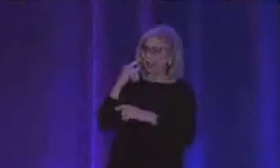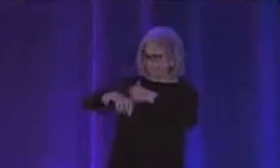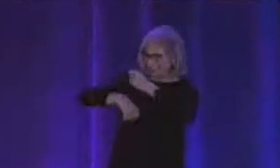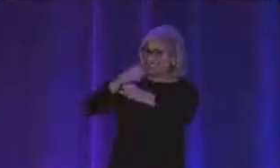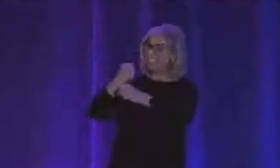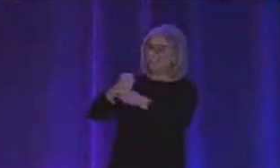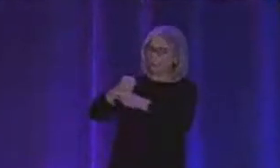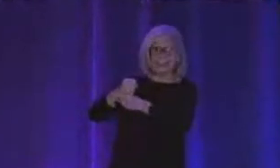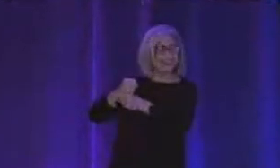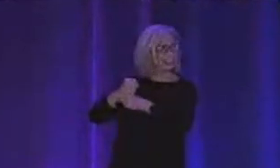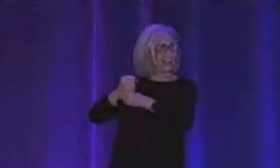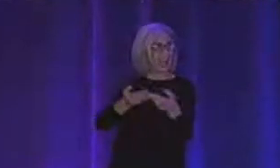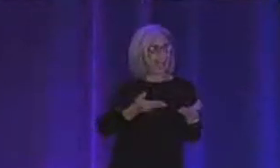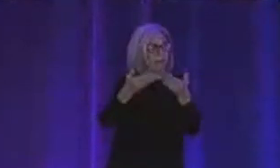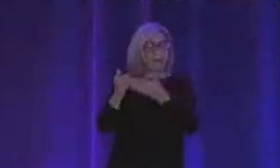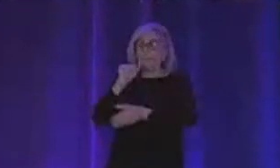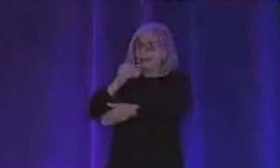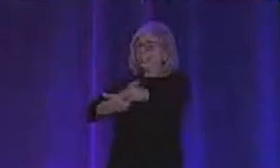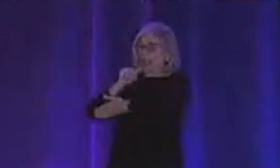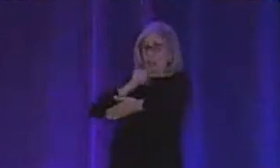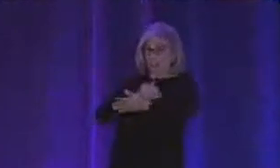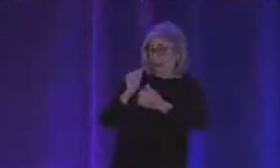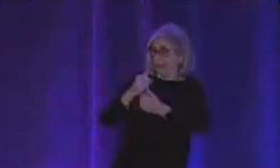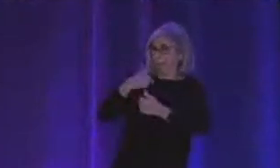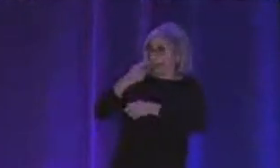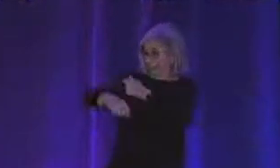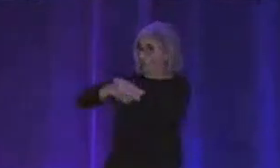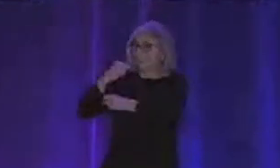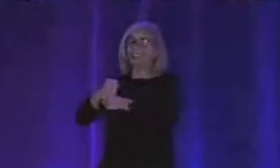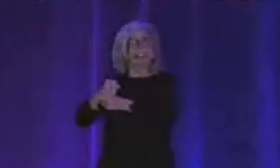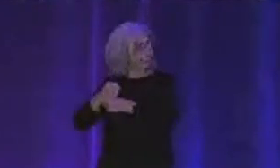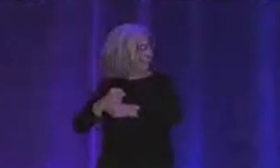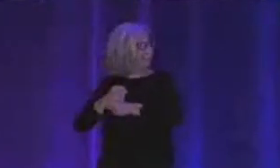year. I actually brought my daughters with me this year.